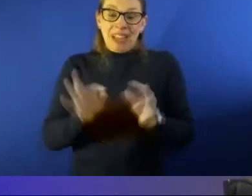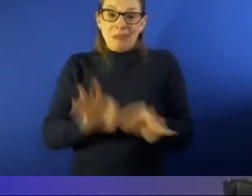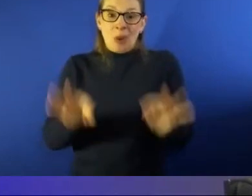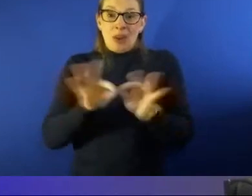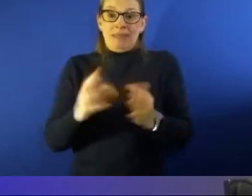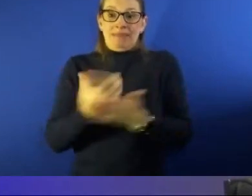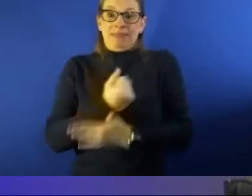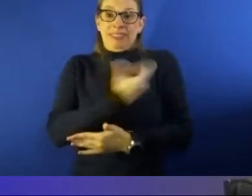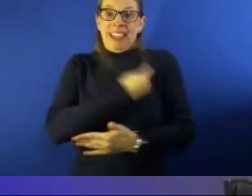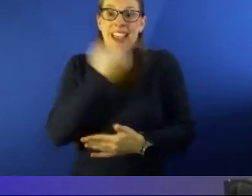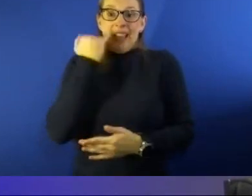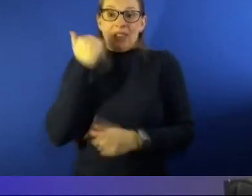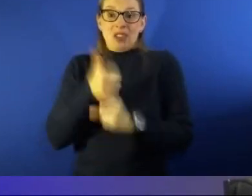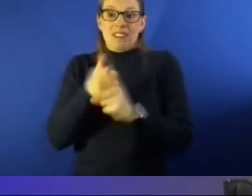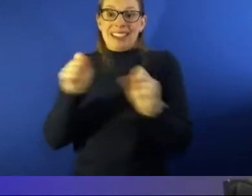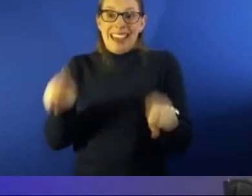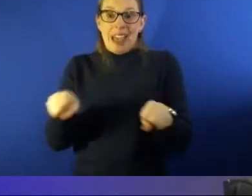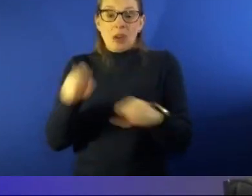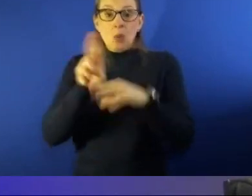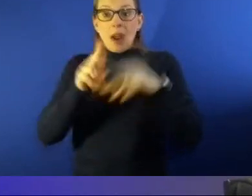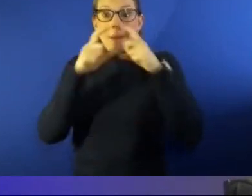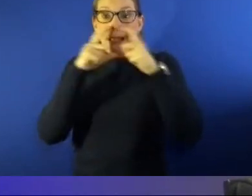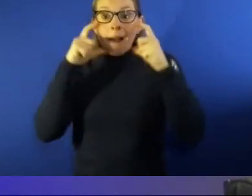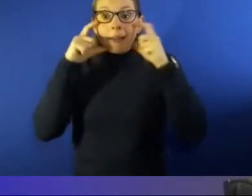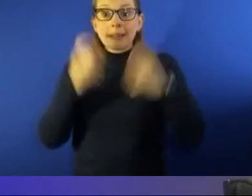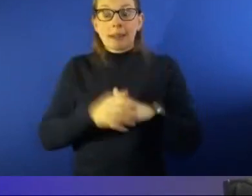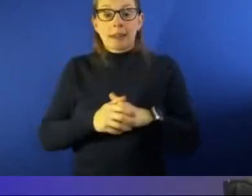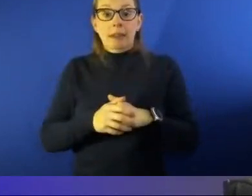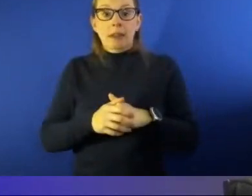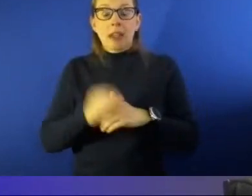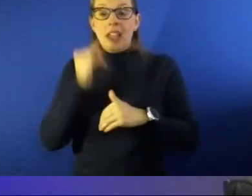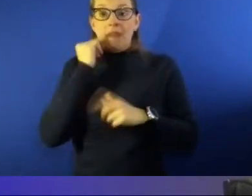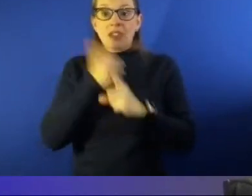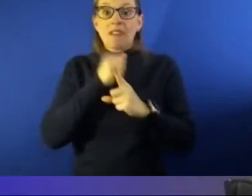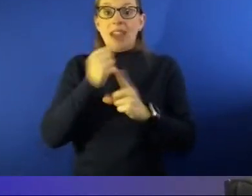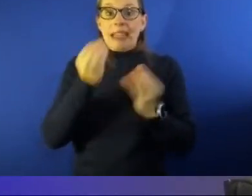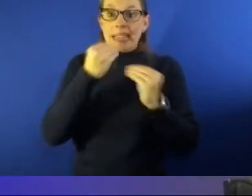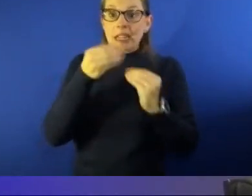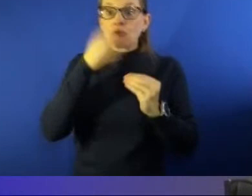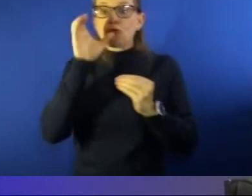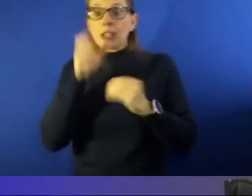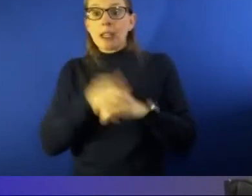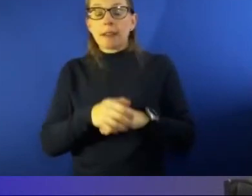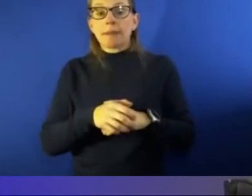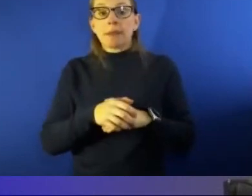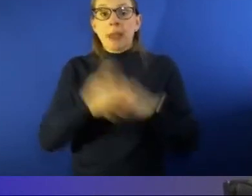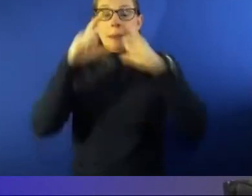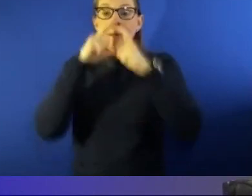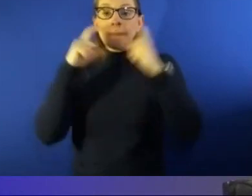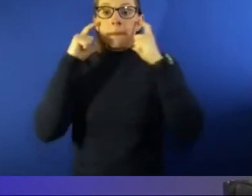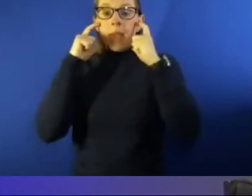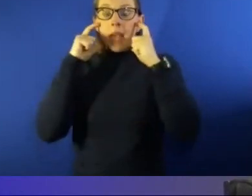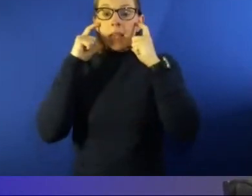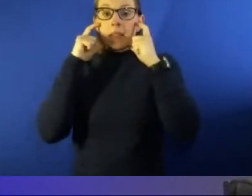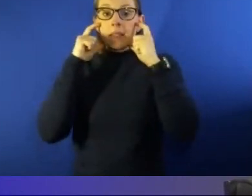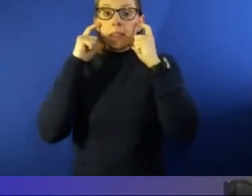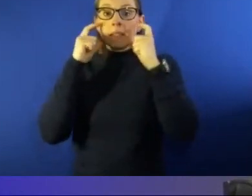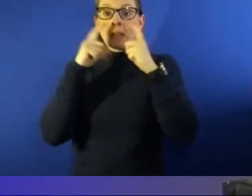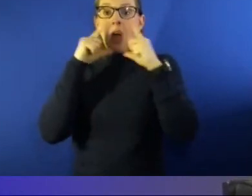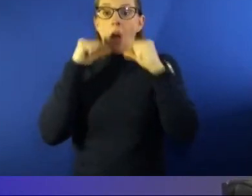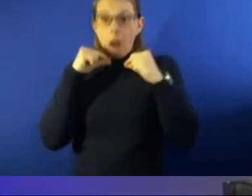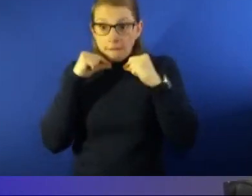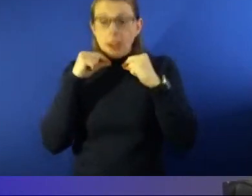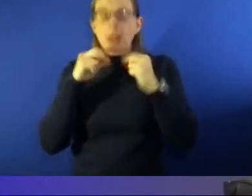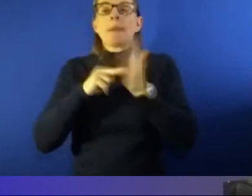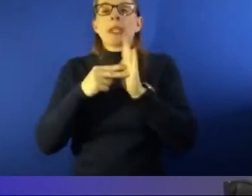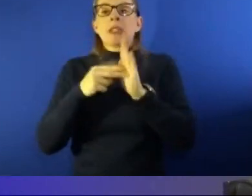can, wear your mask whenever you're not eating or drinking, and keep those mask off periods as brief as you can. This is something